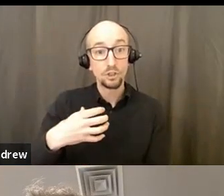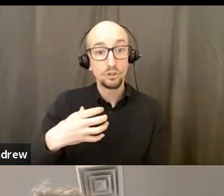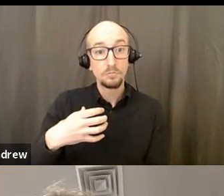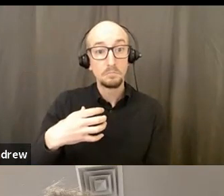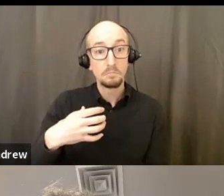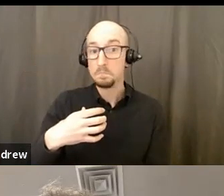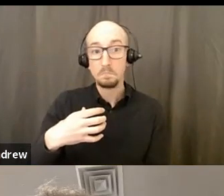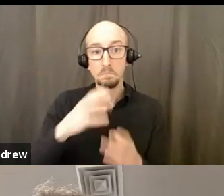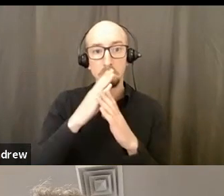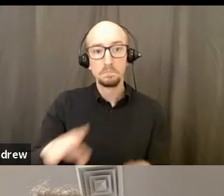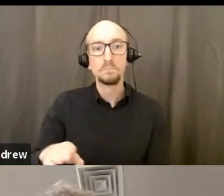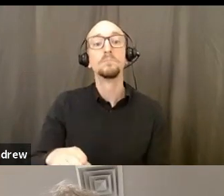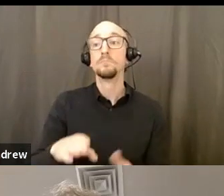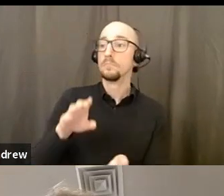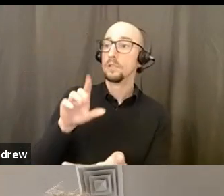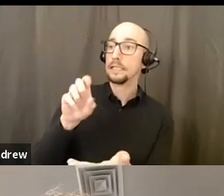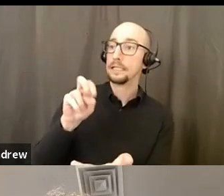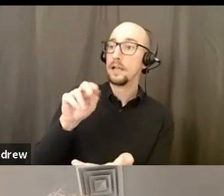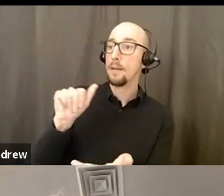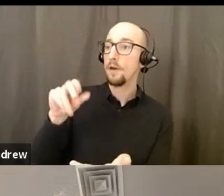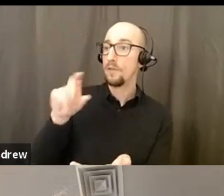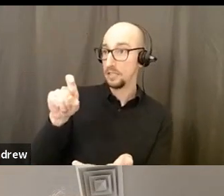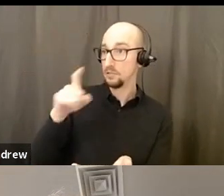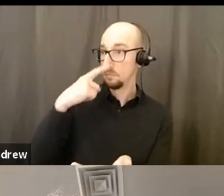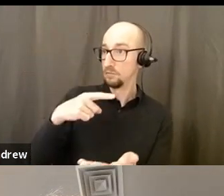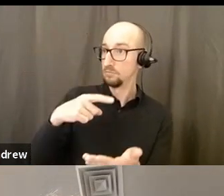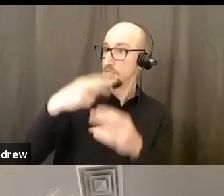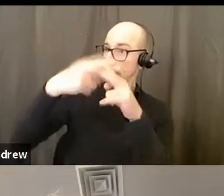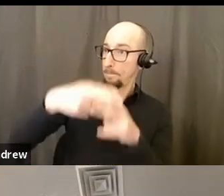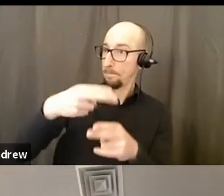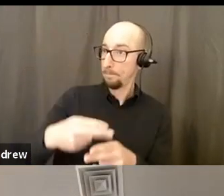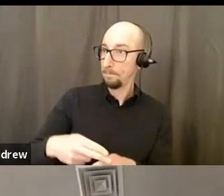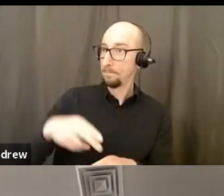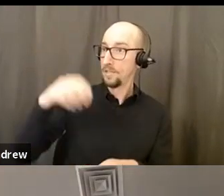Hearing none, Ms. Parvex, please call the roll. Thank you very much.